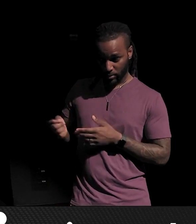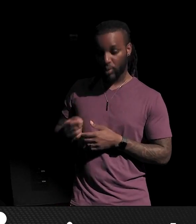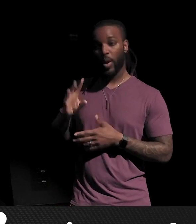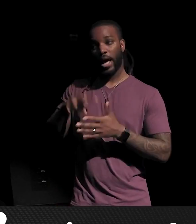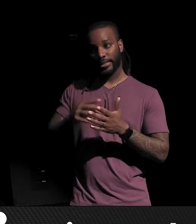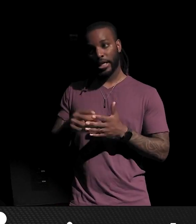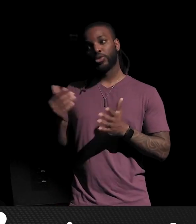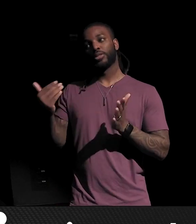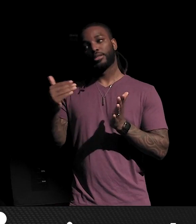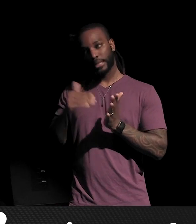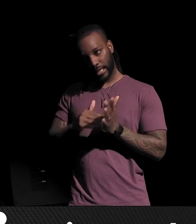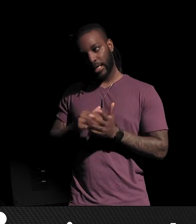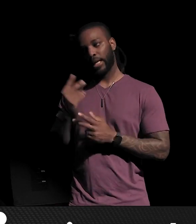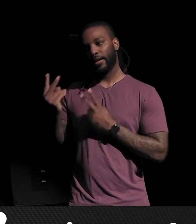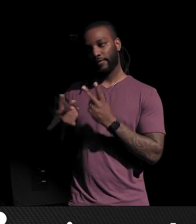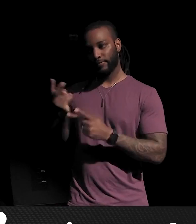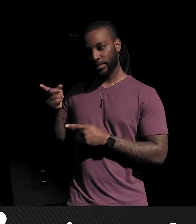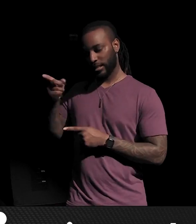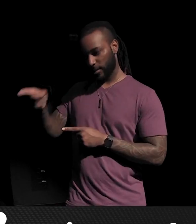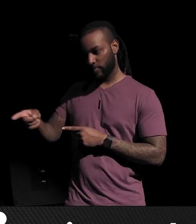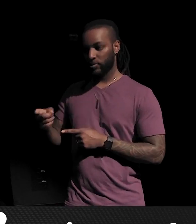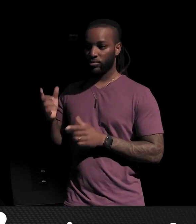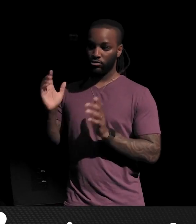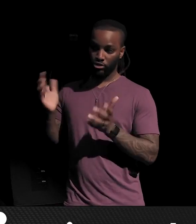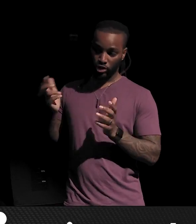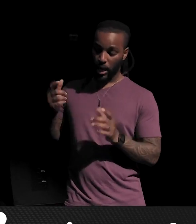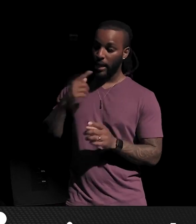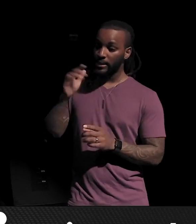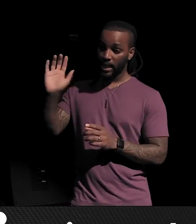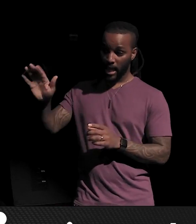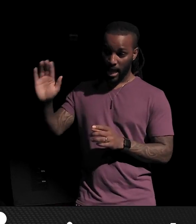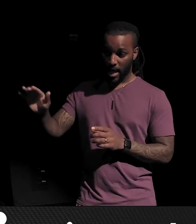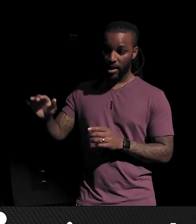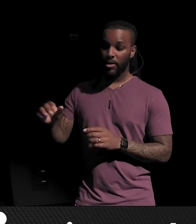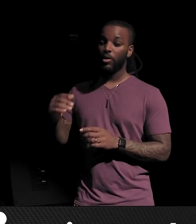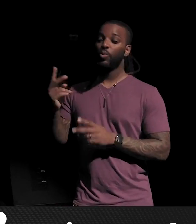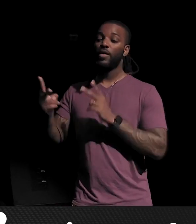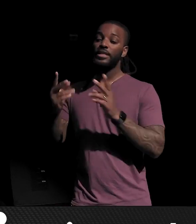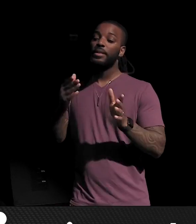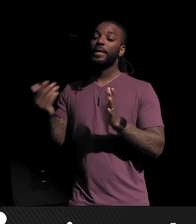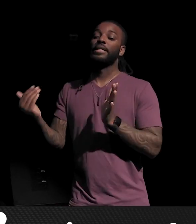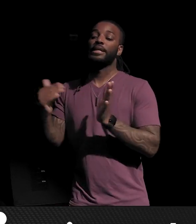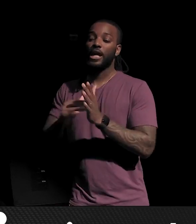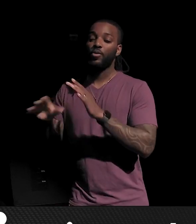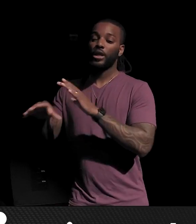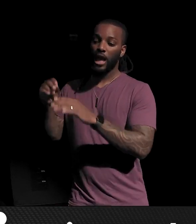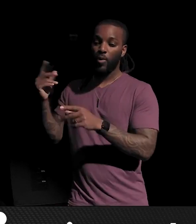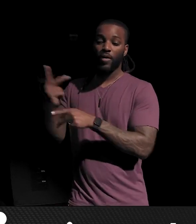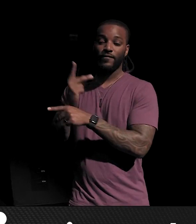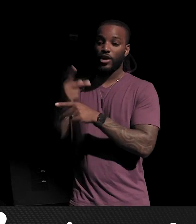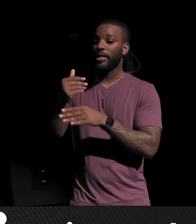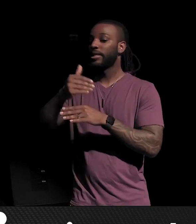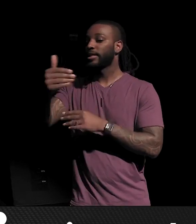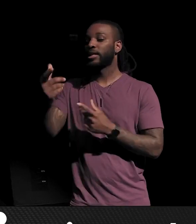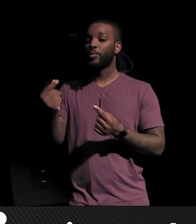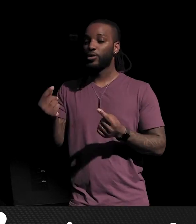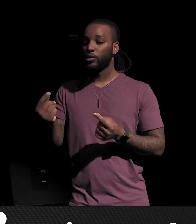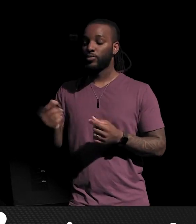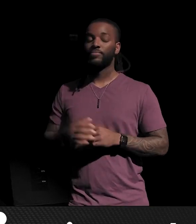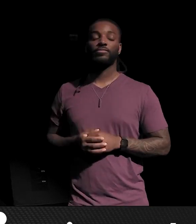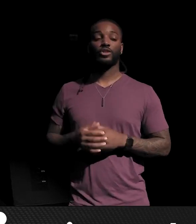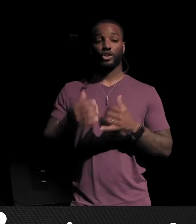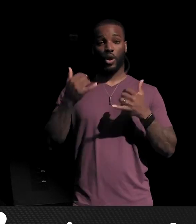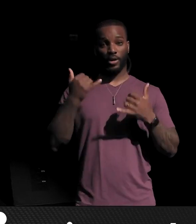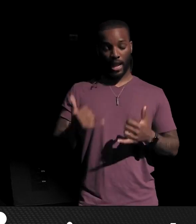to go visit him. And we talk. And again, I say, hey, we'll revisit the plan when you get out. We'll figure out next steps, and we'll go from there. So this time I got